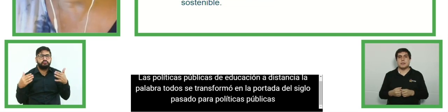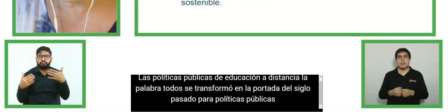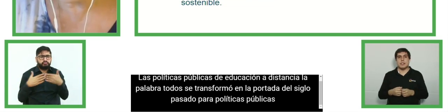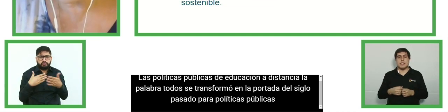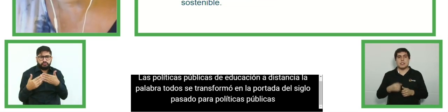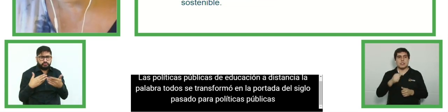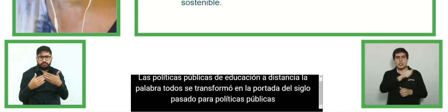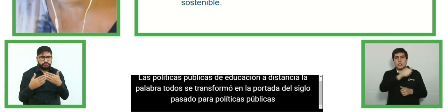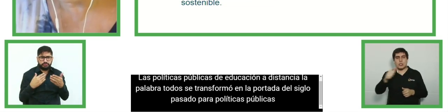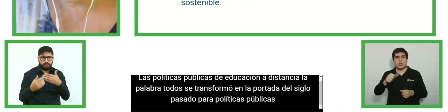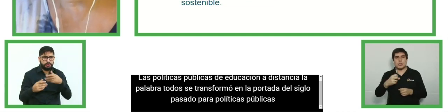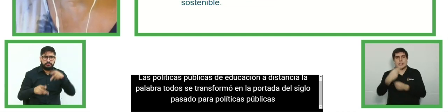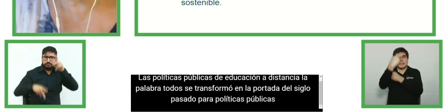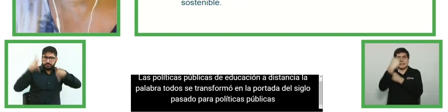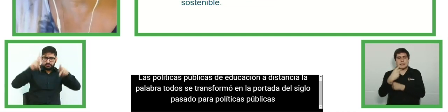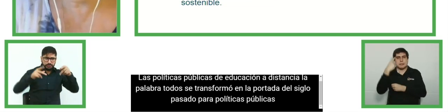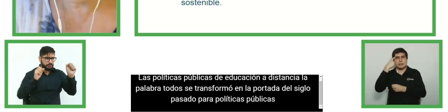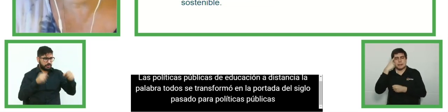created an ambiguity.